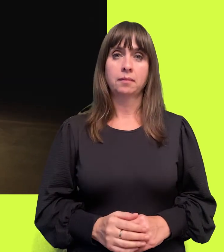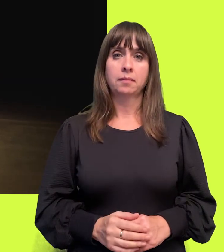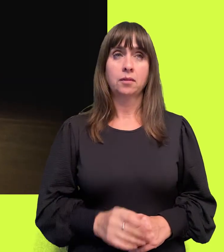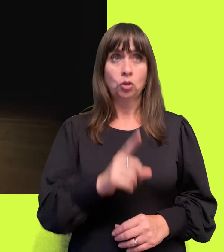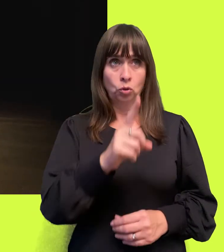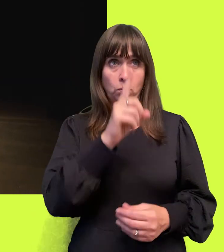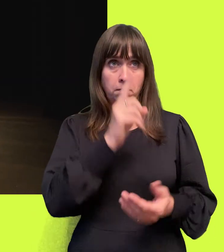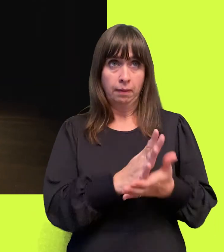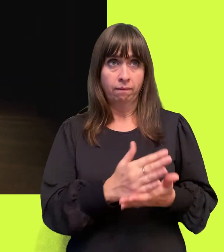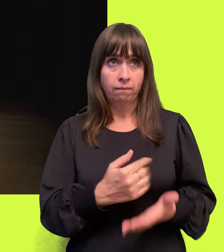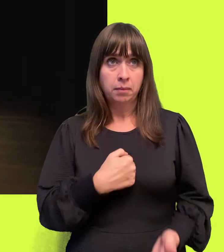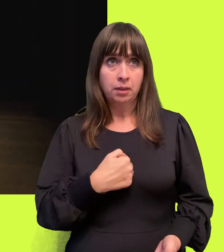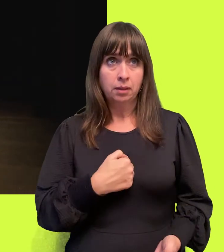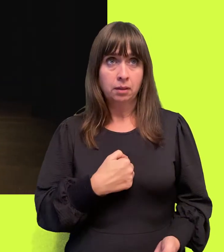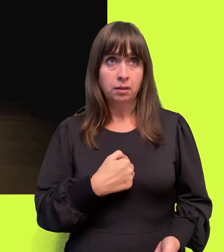You believe me, right?